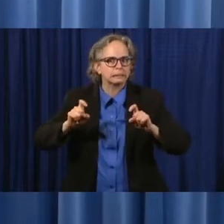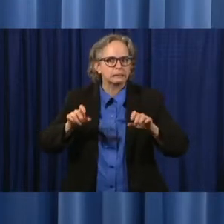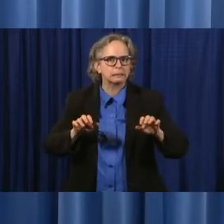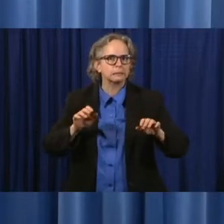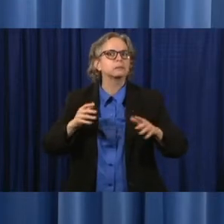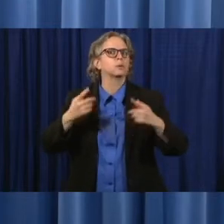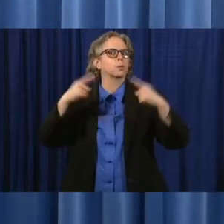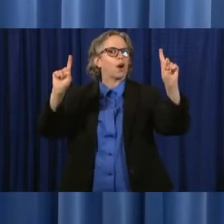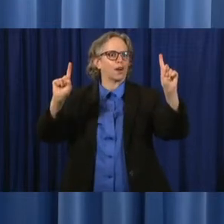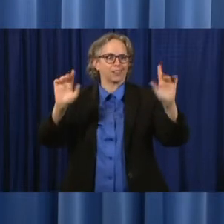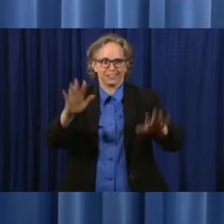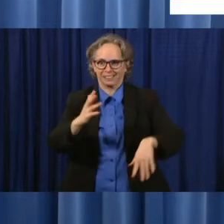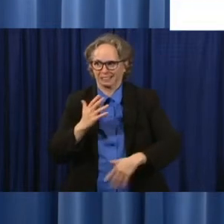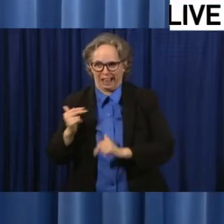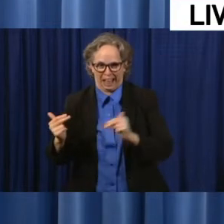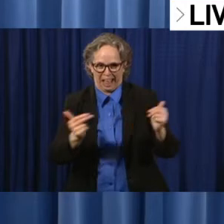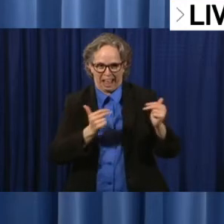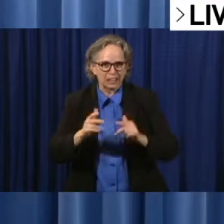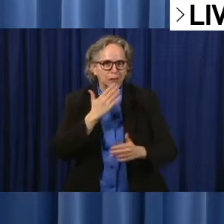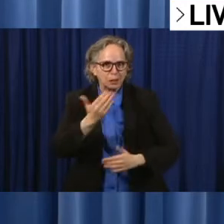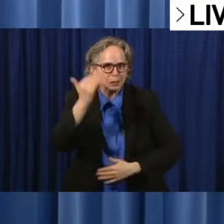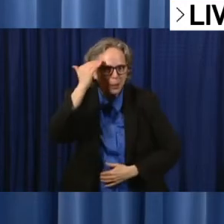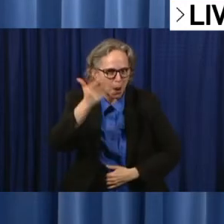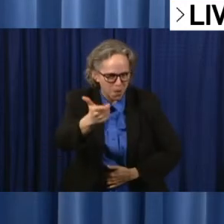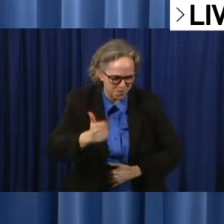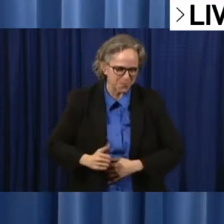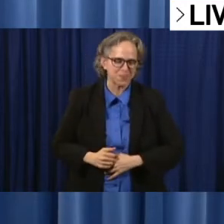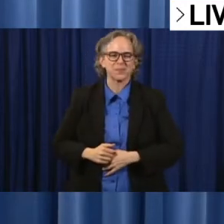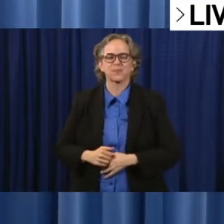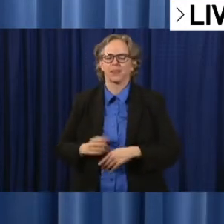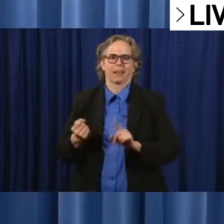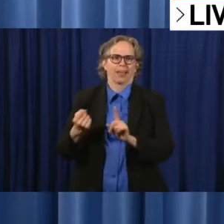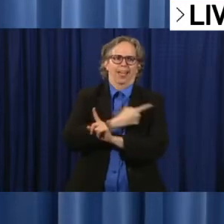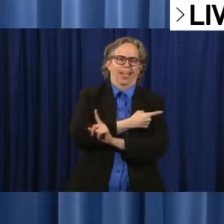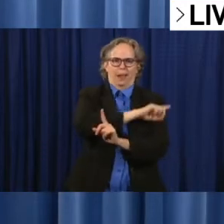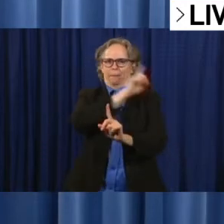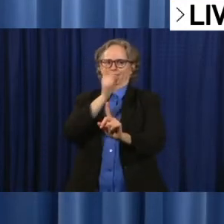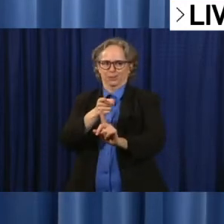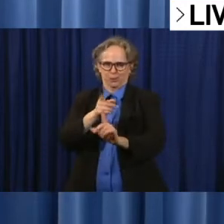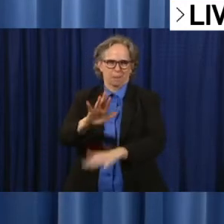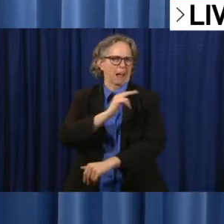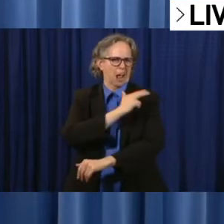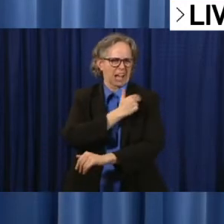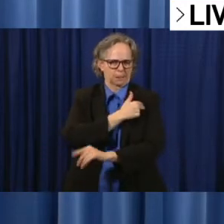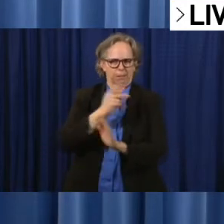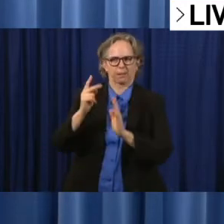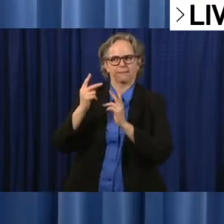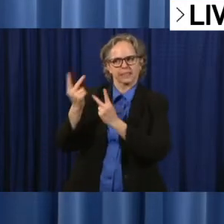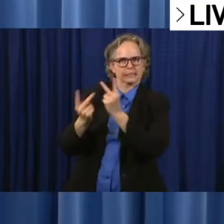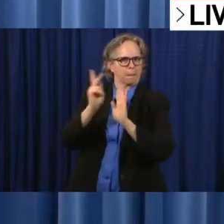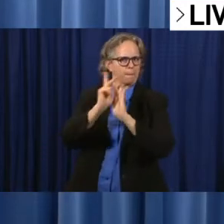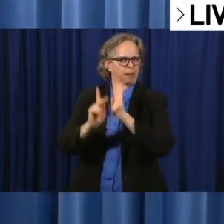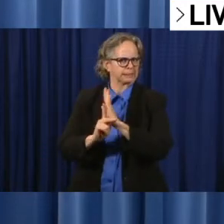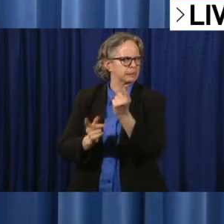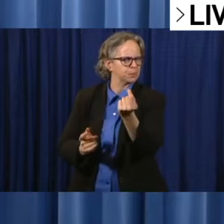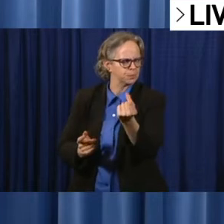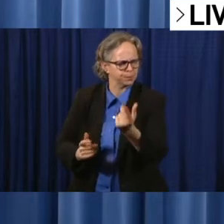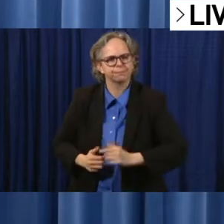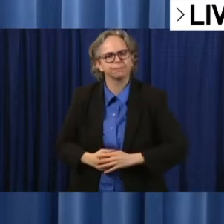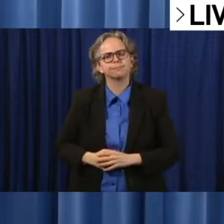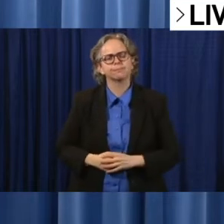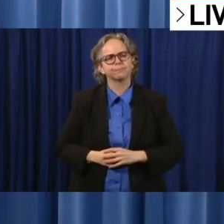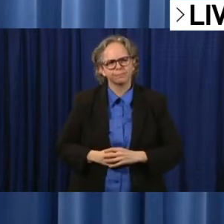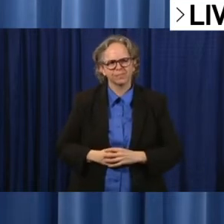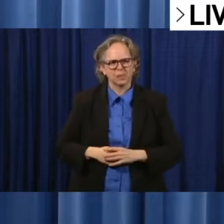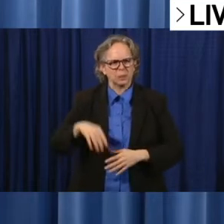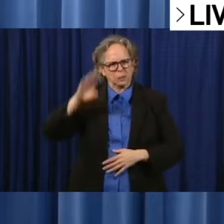know. Whatever. But getting back to the hospital rules, we know that these